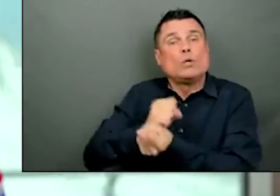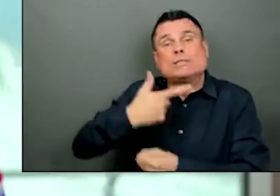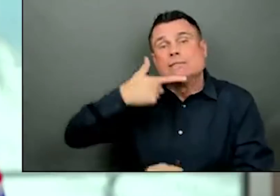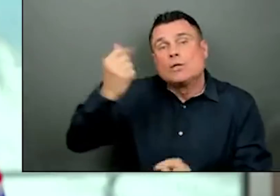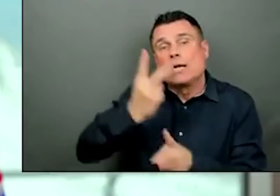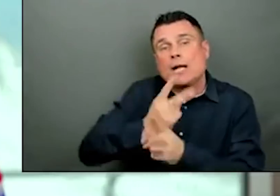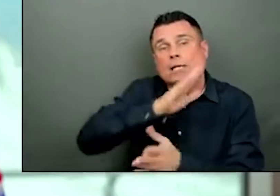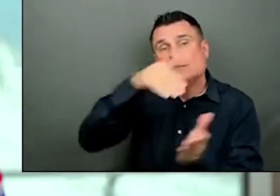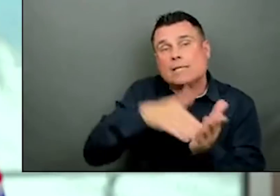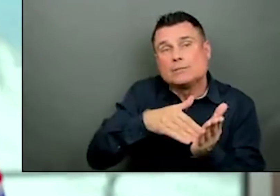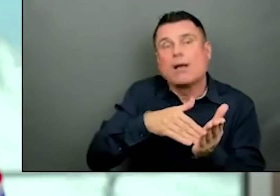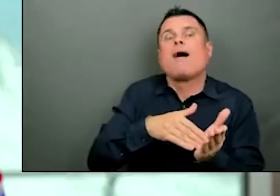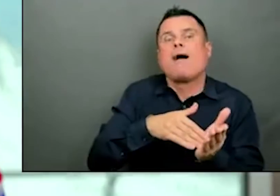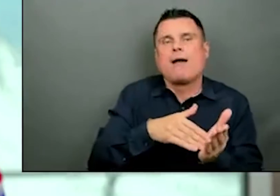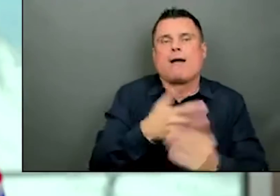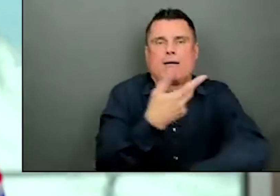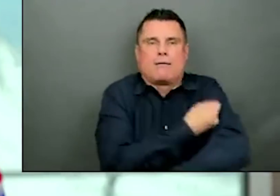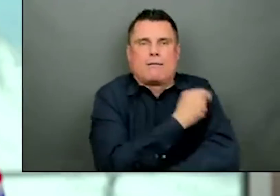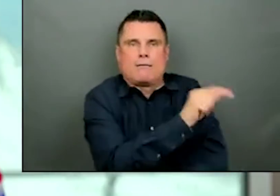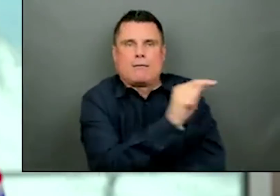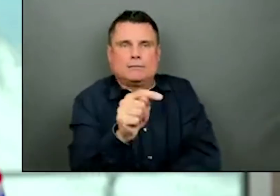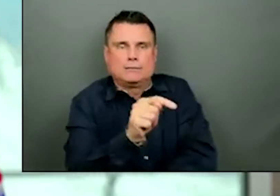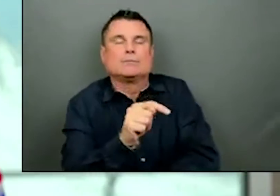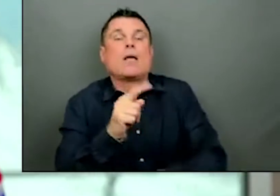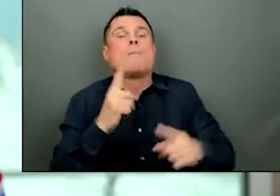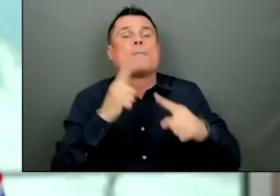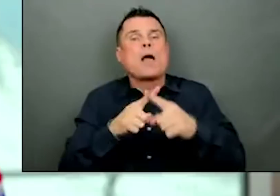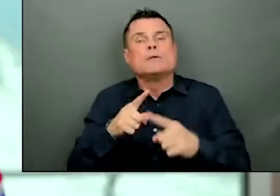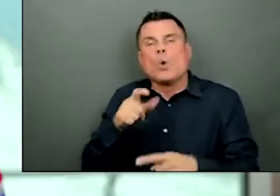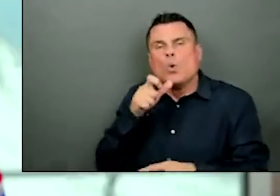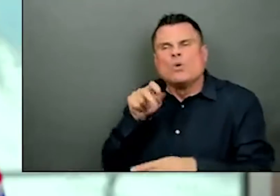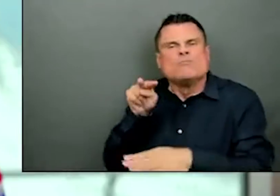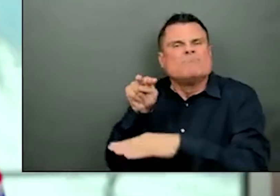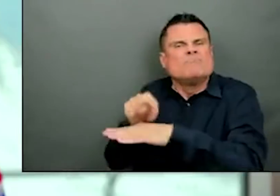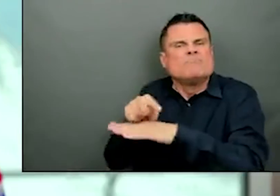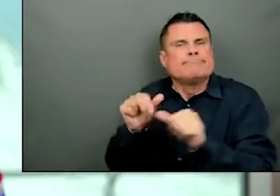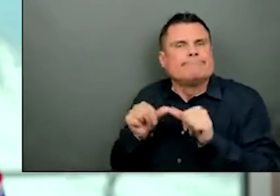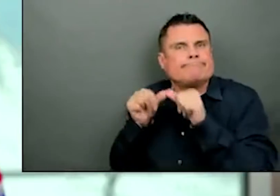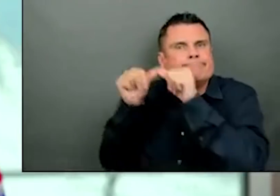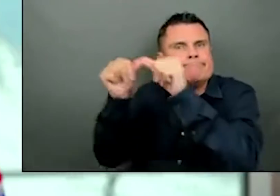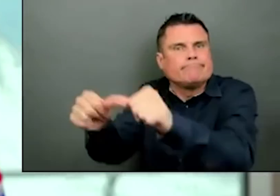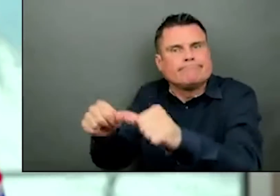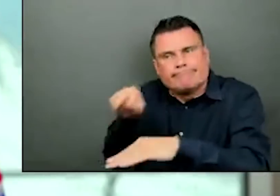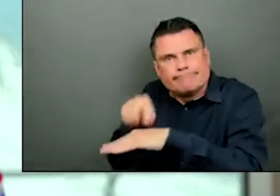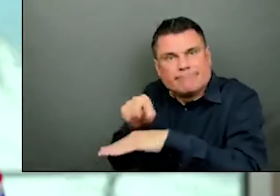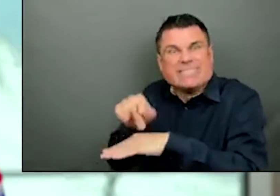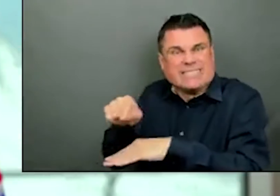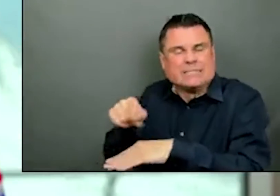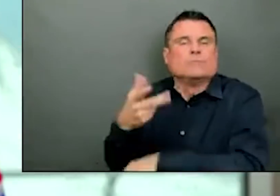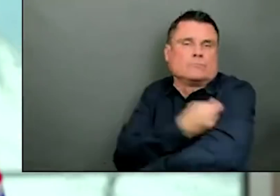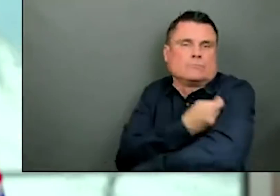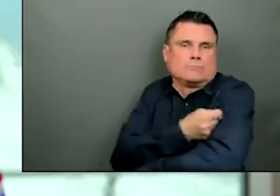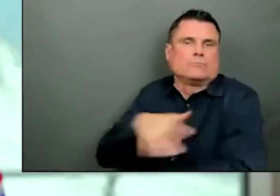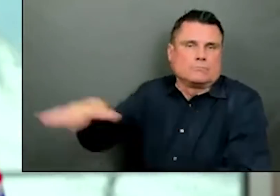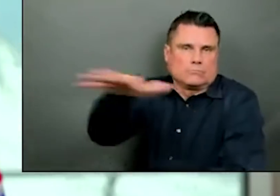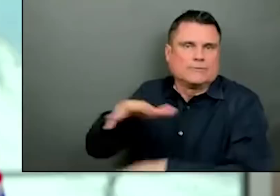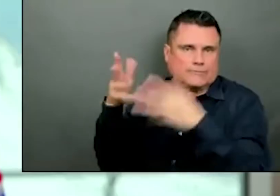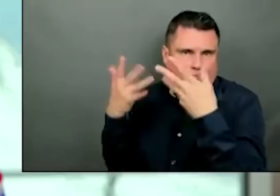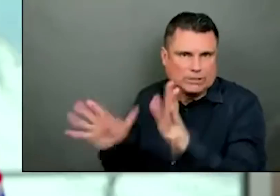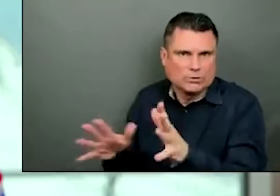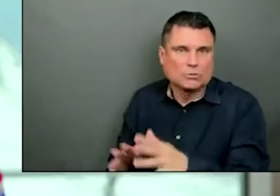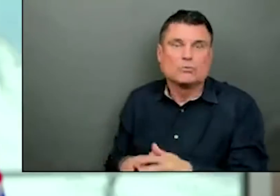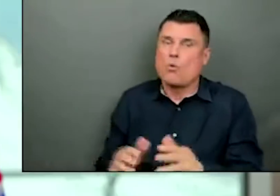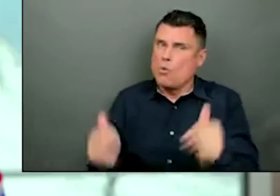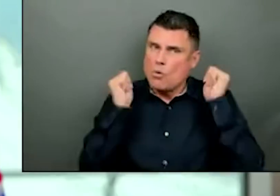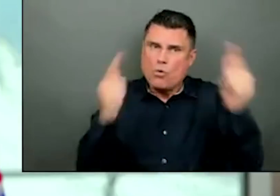an individual, your loved one or friend in a long-term care home, or providing care to one person in your home, you